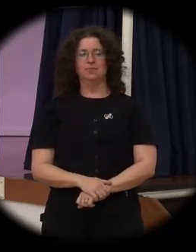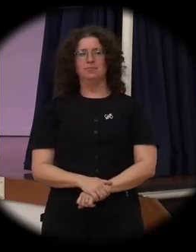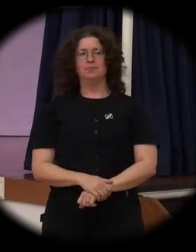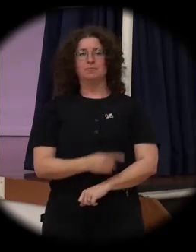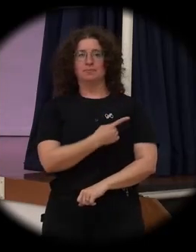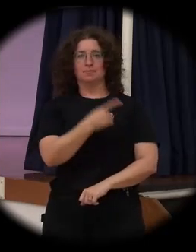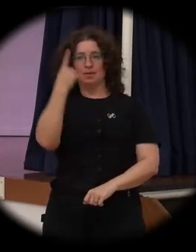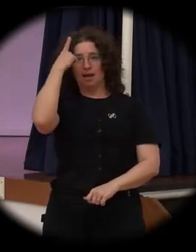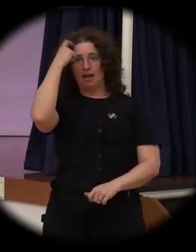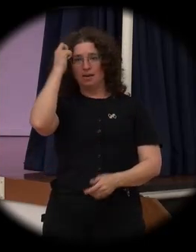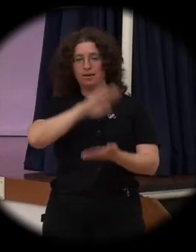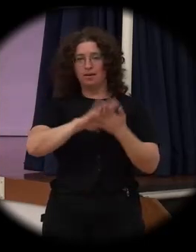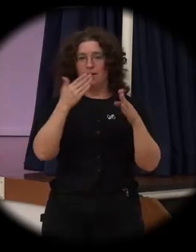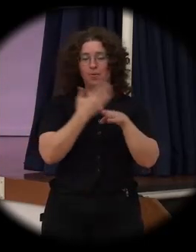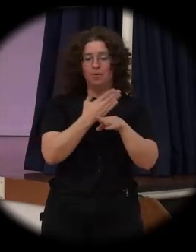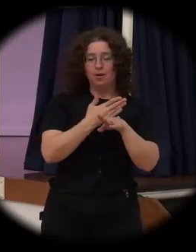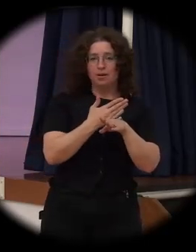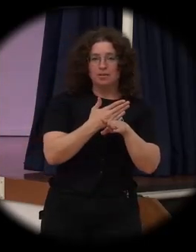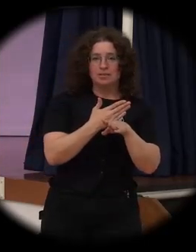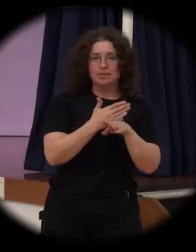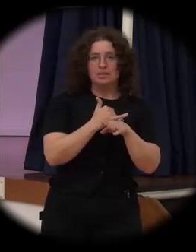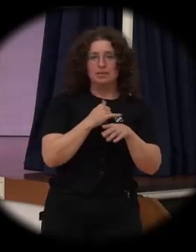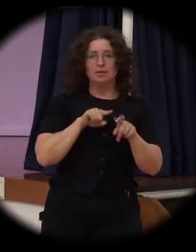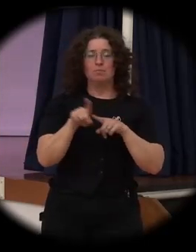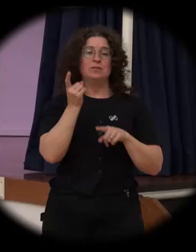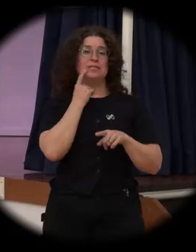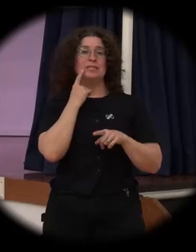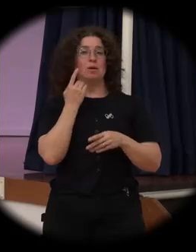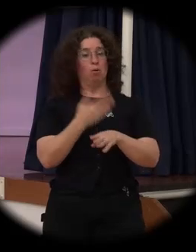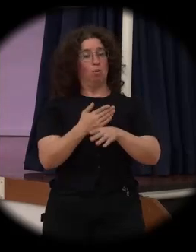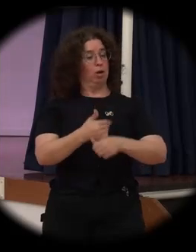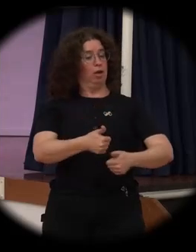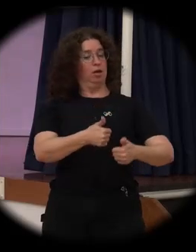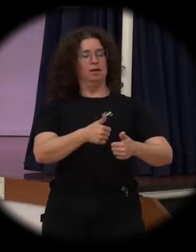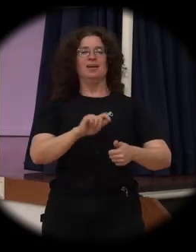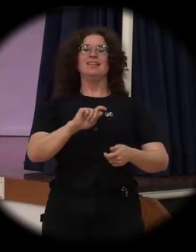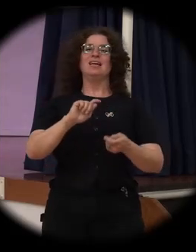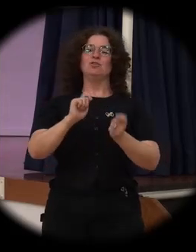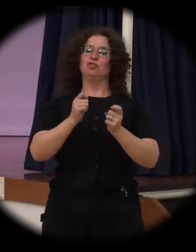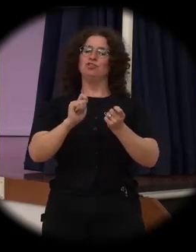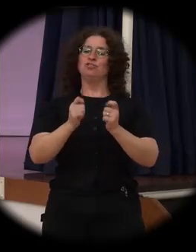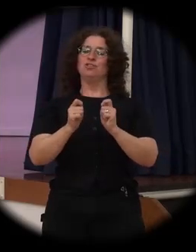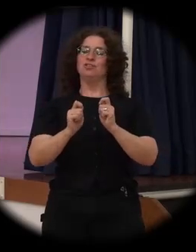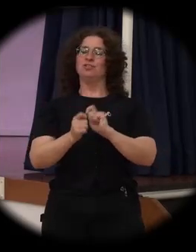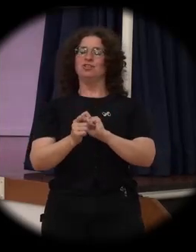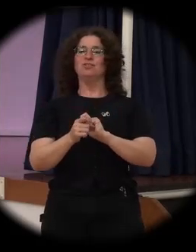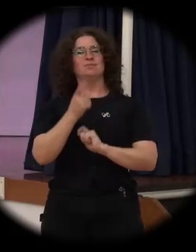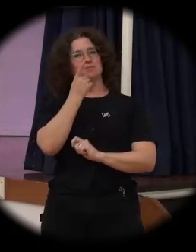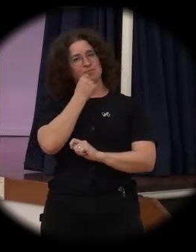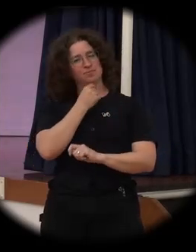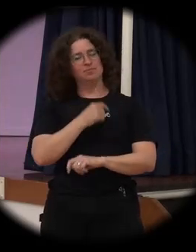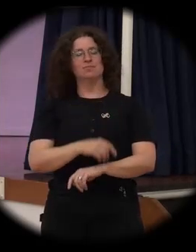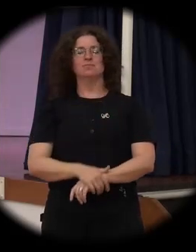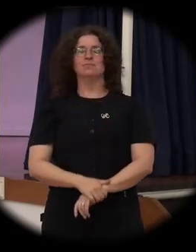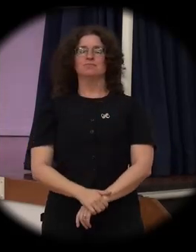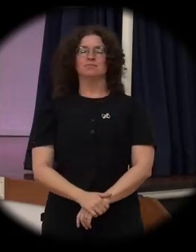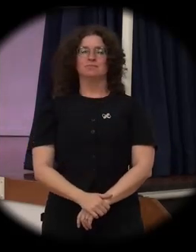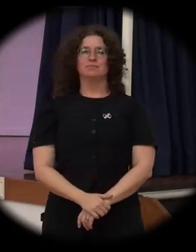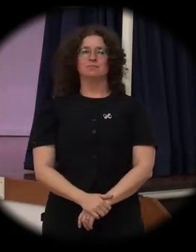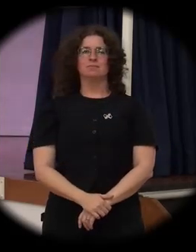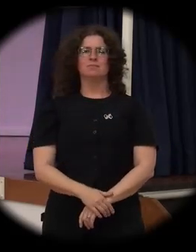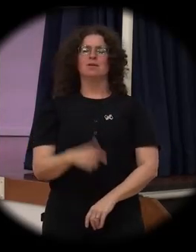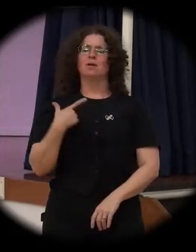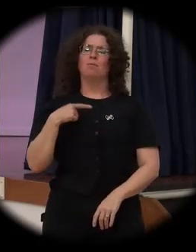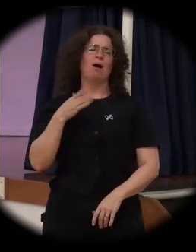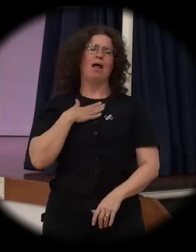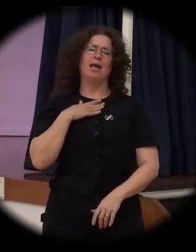an idea of how that works, and you've got maybe the simplest version of it running, you can then begin experimenting and try changing stuff. Okay, so why do we love